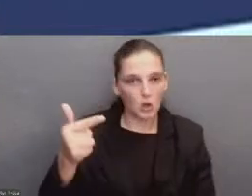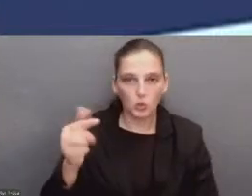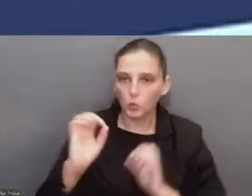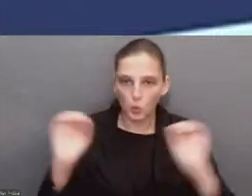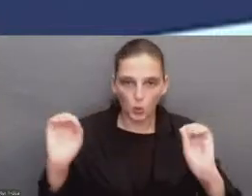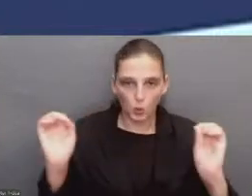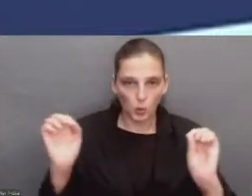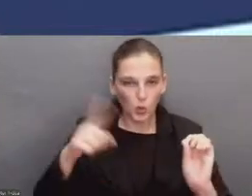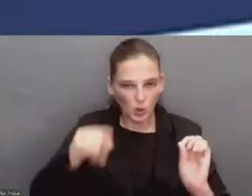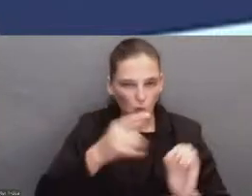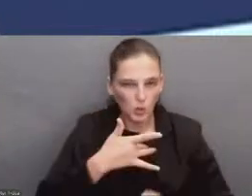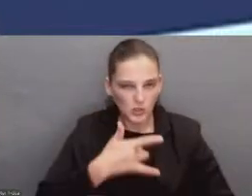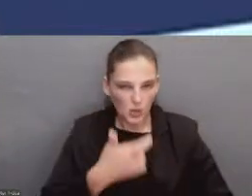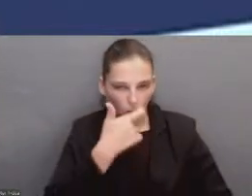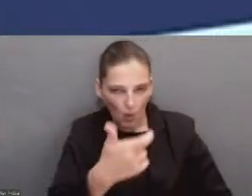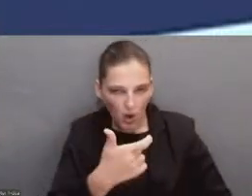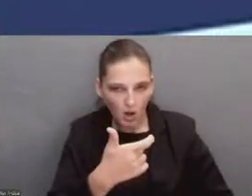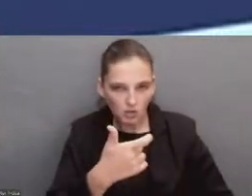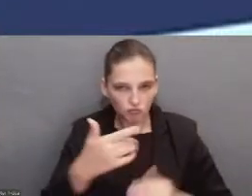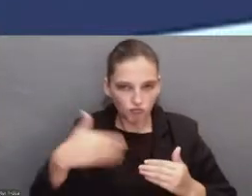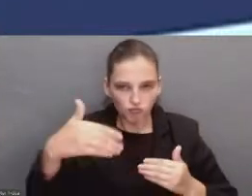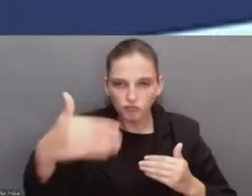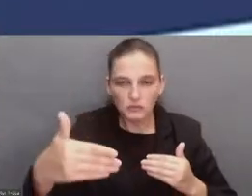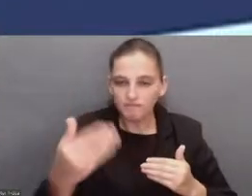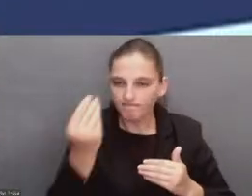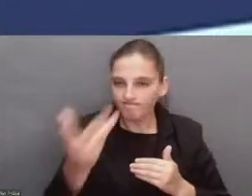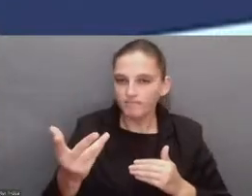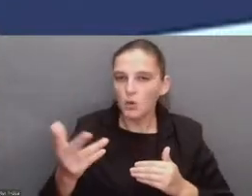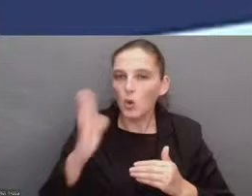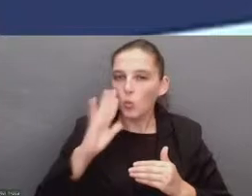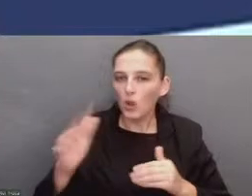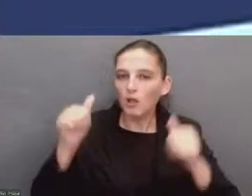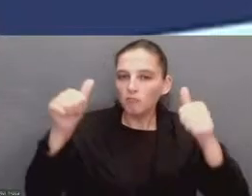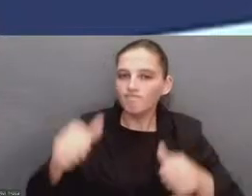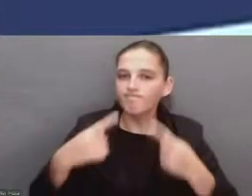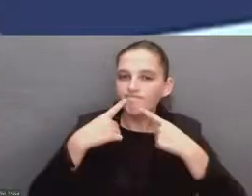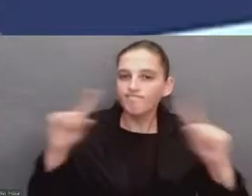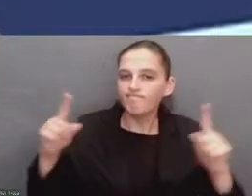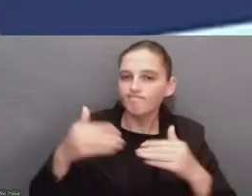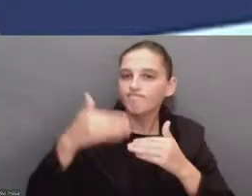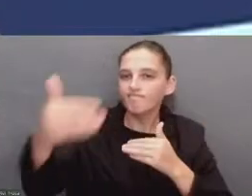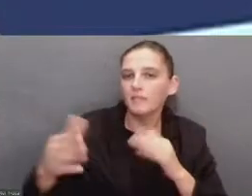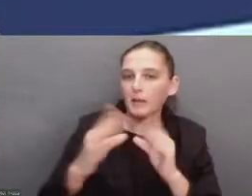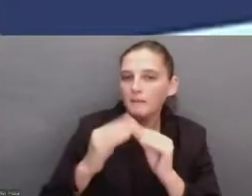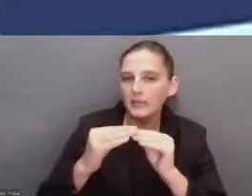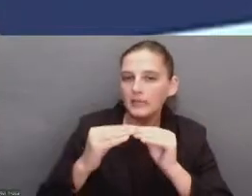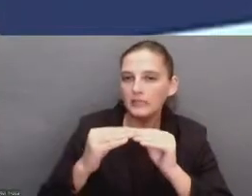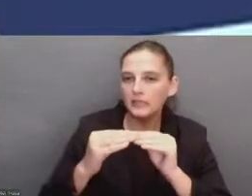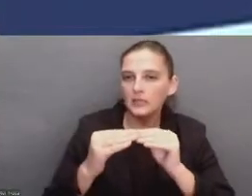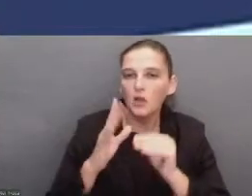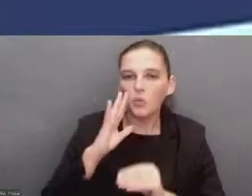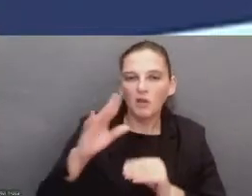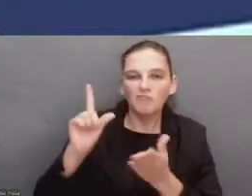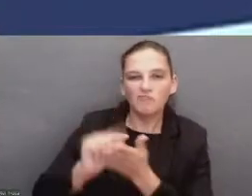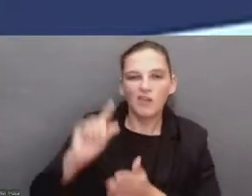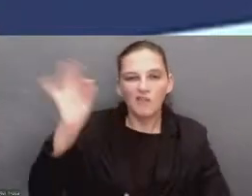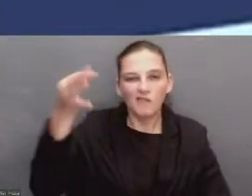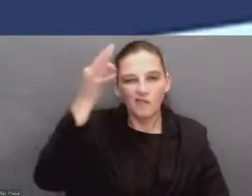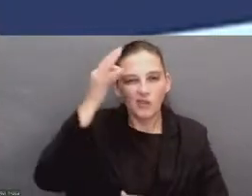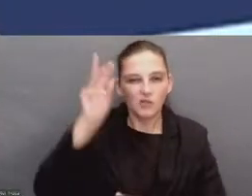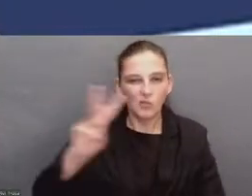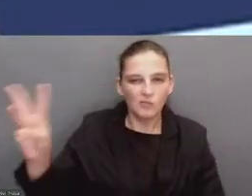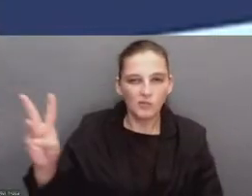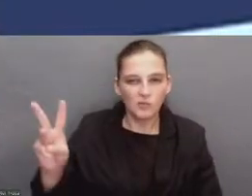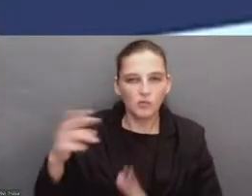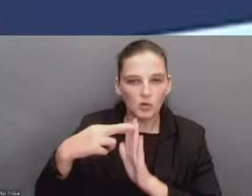please look out for the date and time of our next meeting, which will be provided in the meeting notice that's published in the Federal Register. The notice will also be